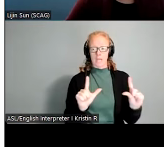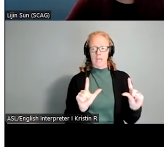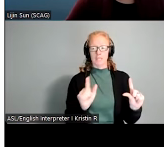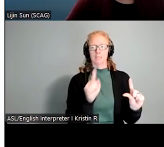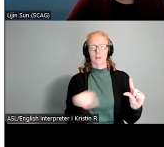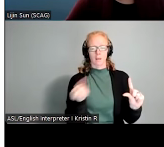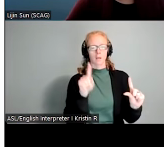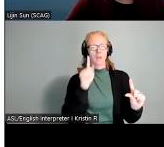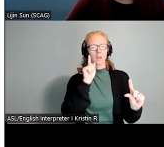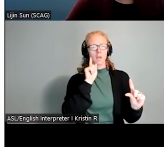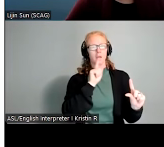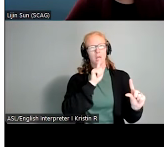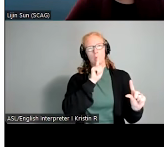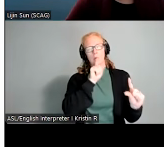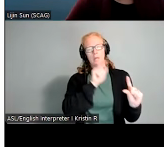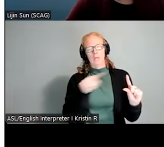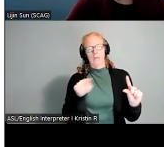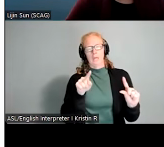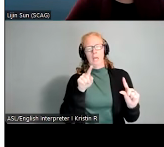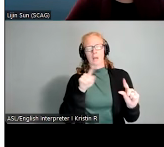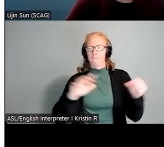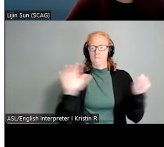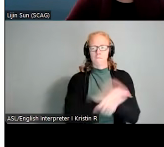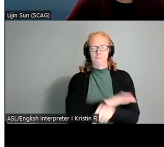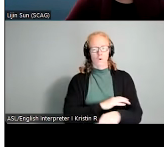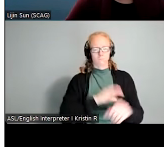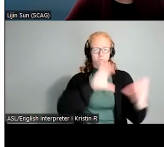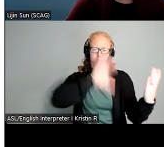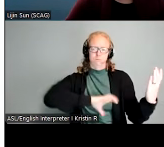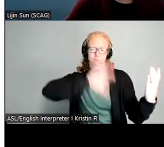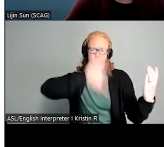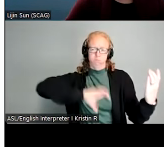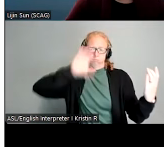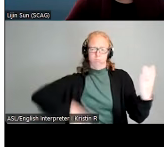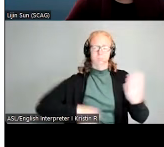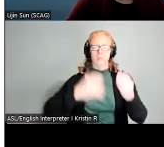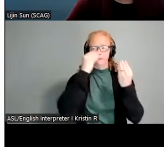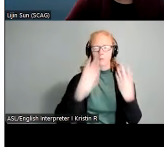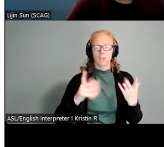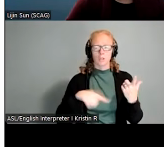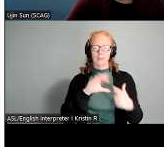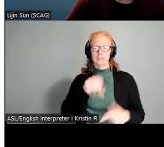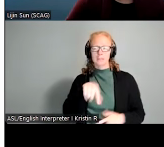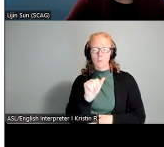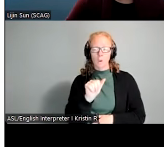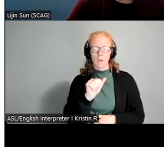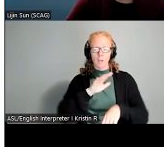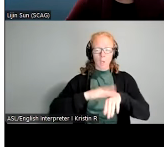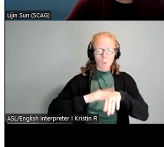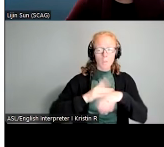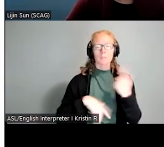25 are really content heavy, includes a detailed discussion on SQL notice requirement and the public